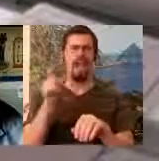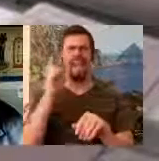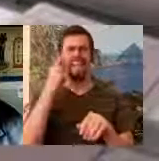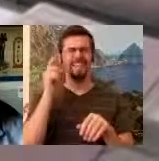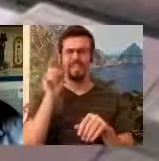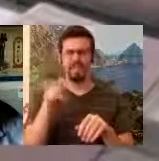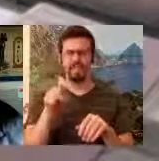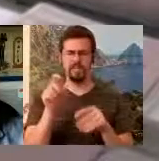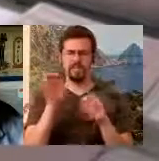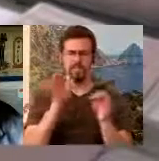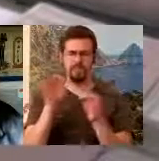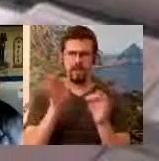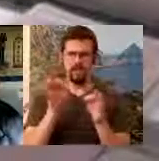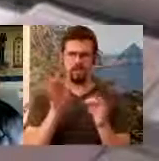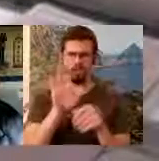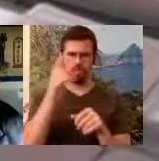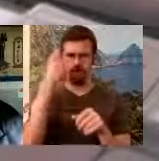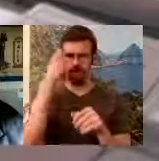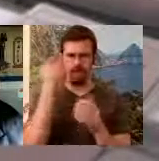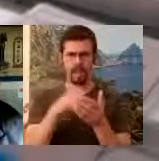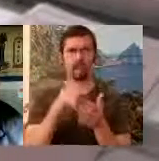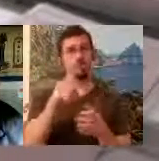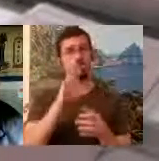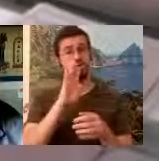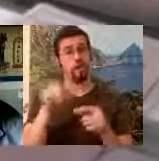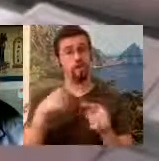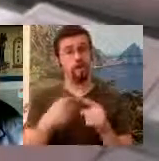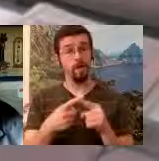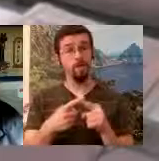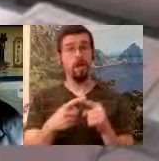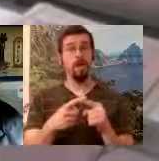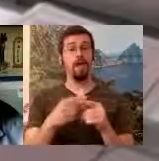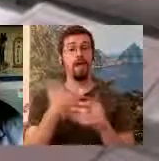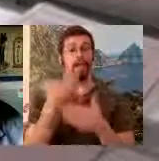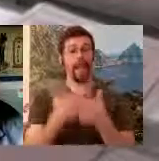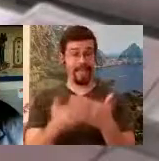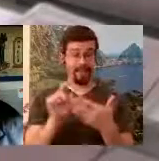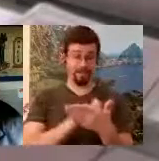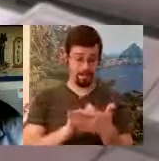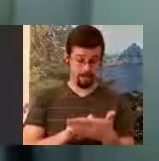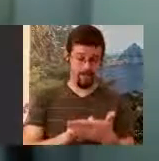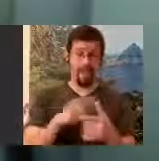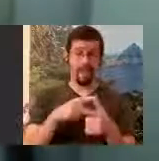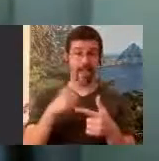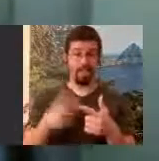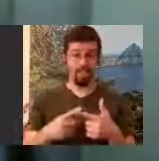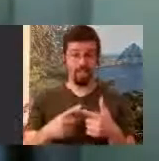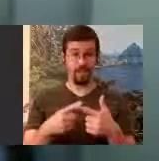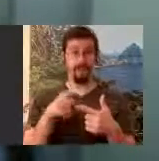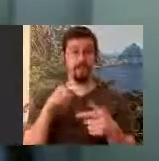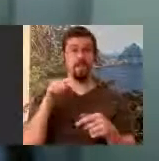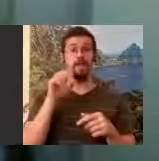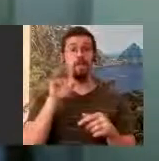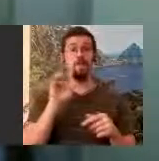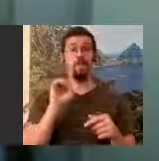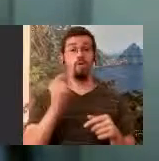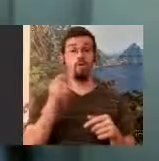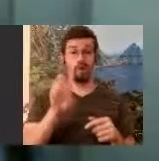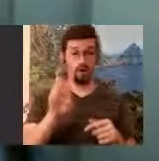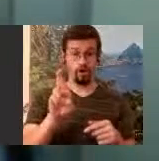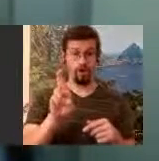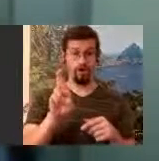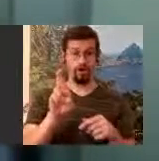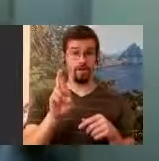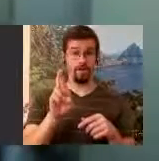explain what your thought is. What are you talking about transcribing by hand and then using the OGR,